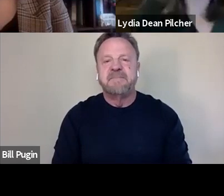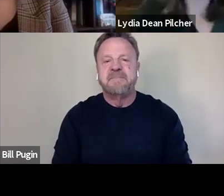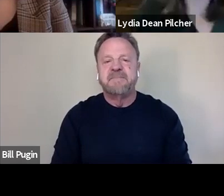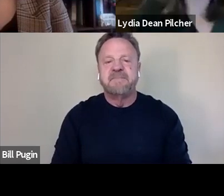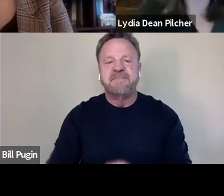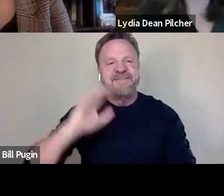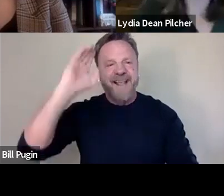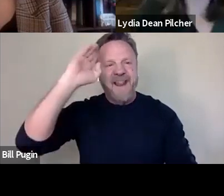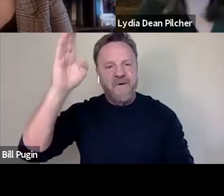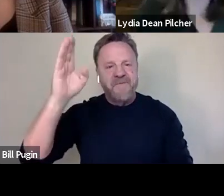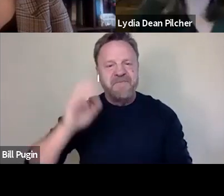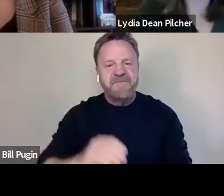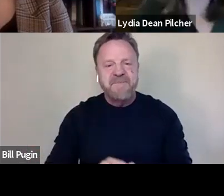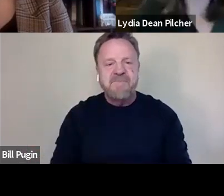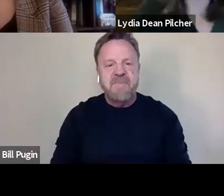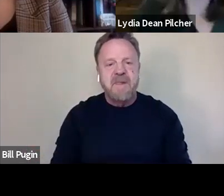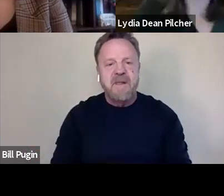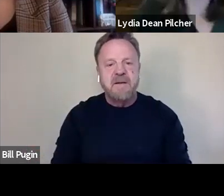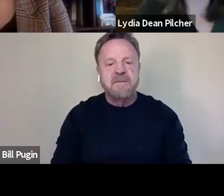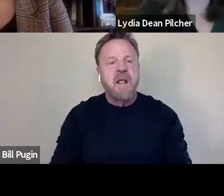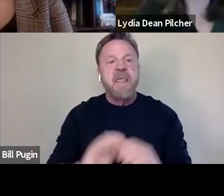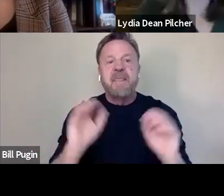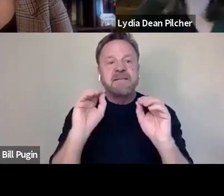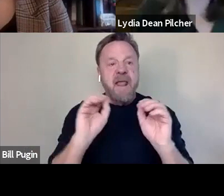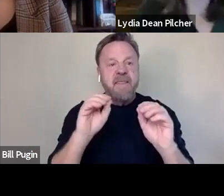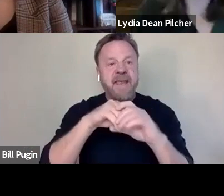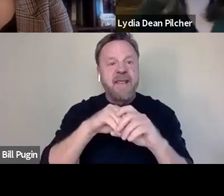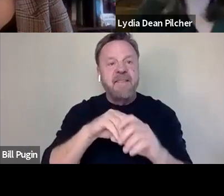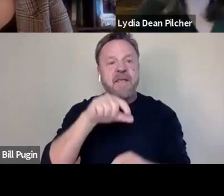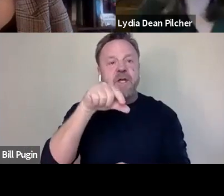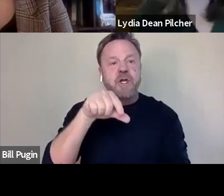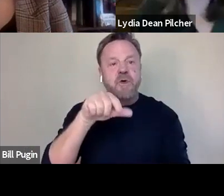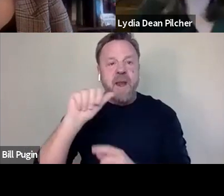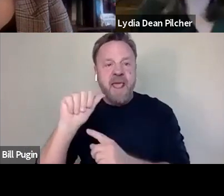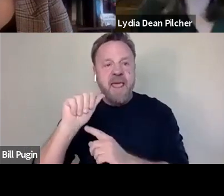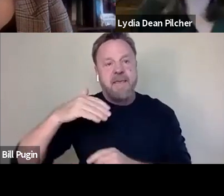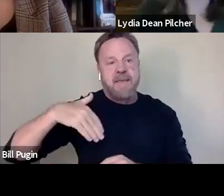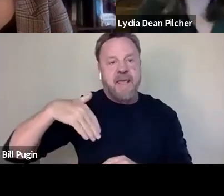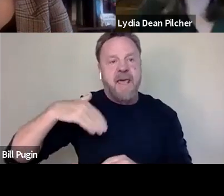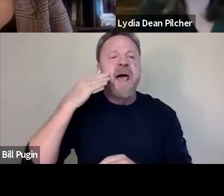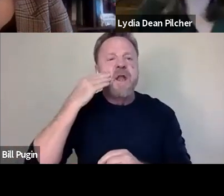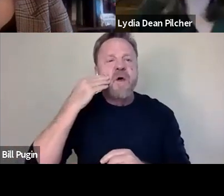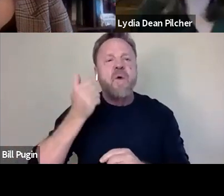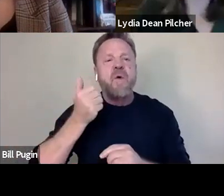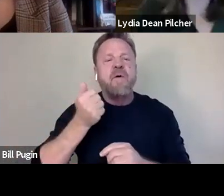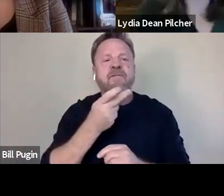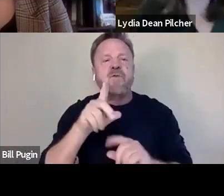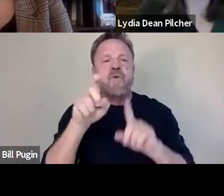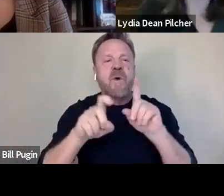Hello. Nothing in the Q&A yet. I know we got a few questions submitted early via